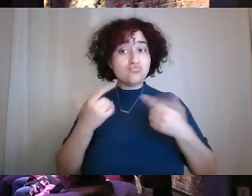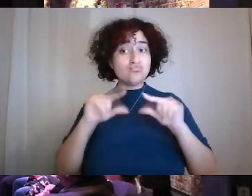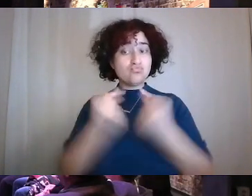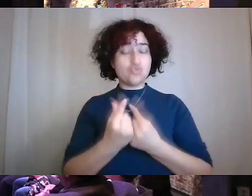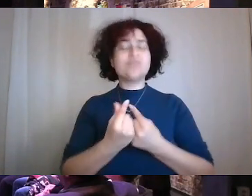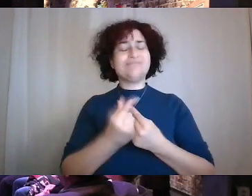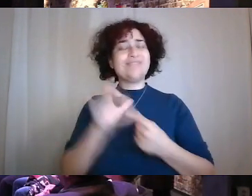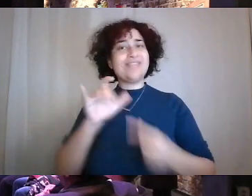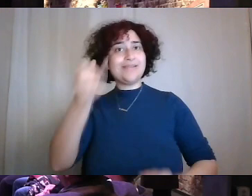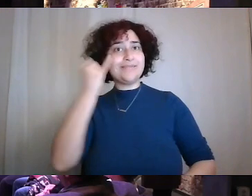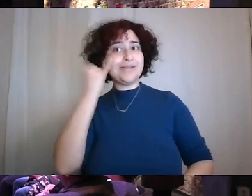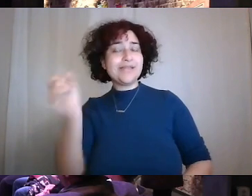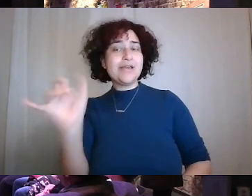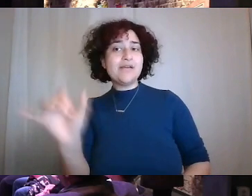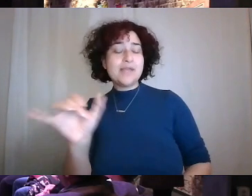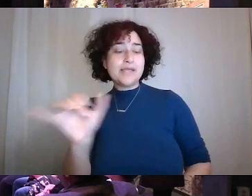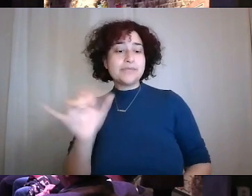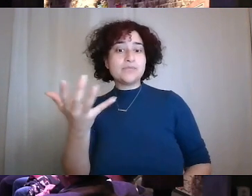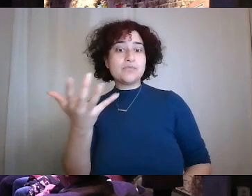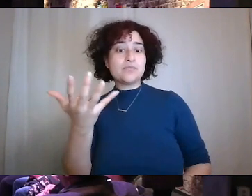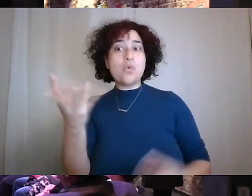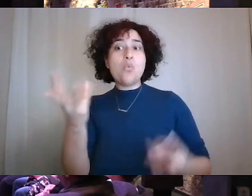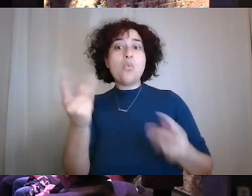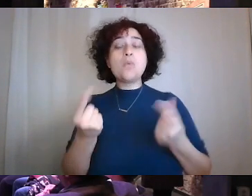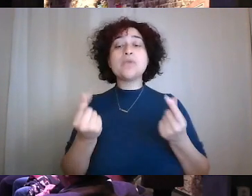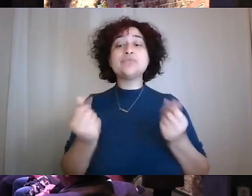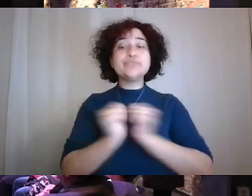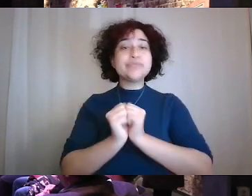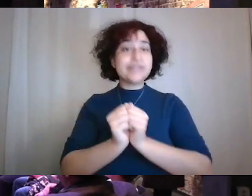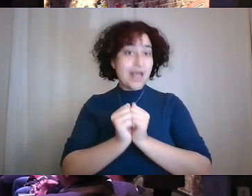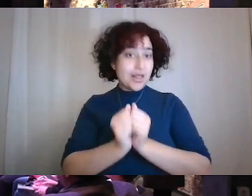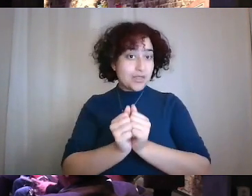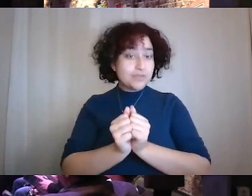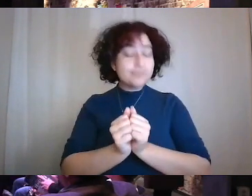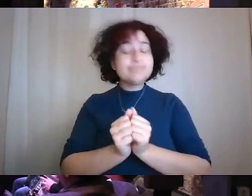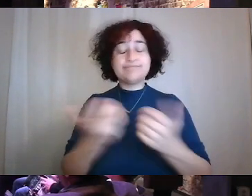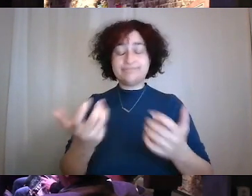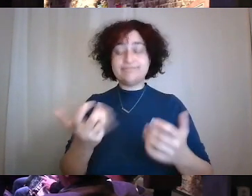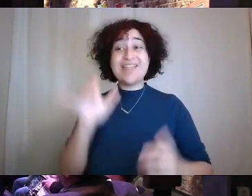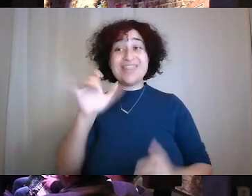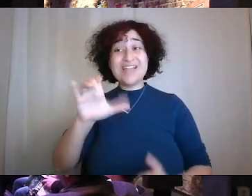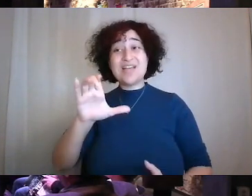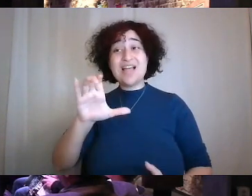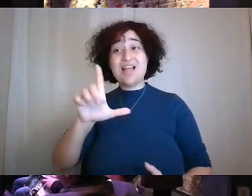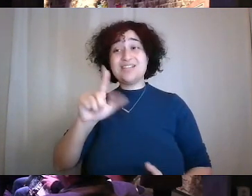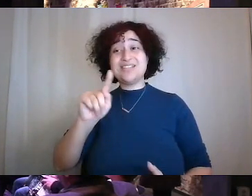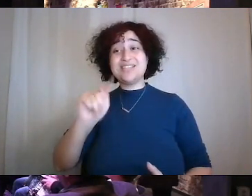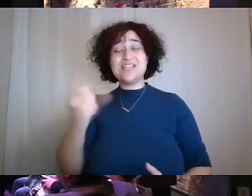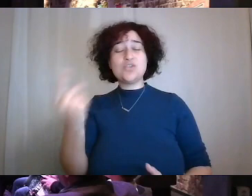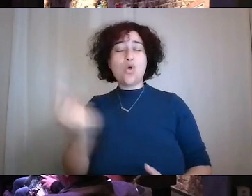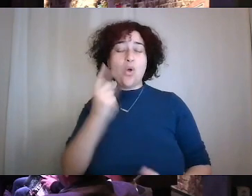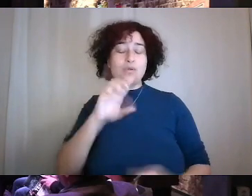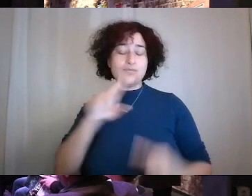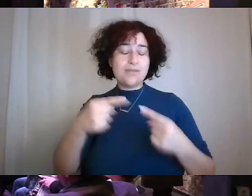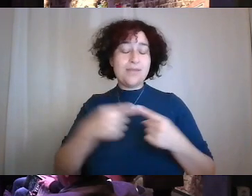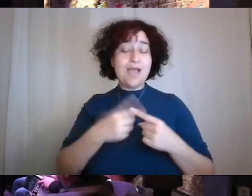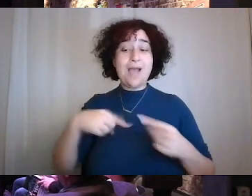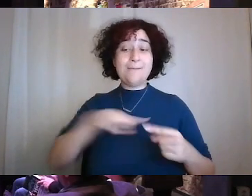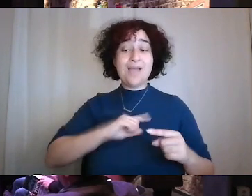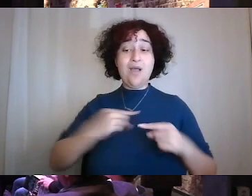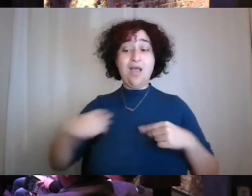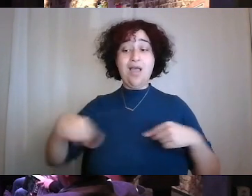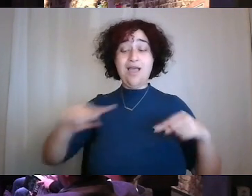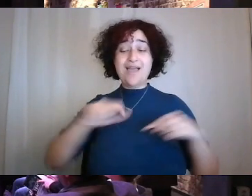of what we can do together is what the LTC has always been about us not owning